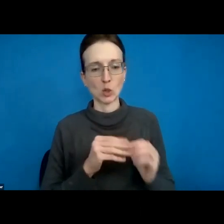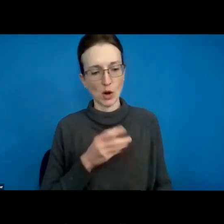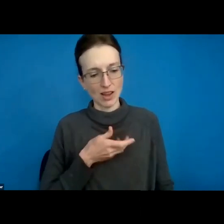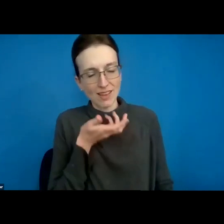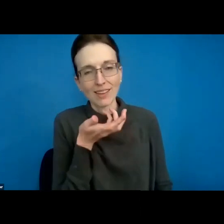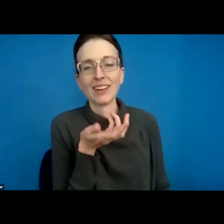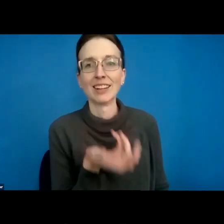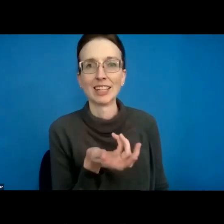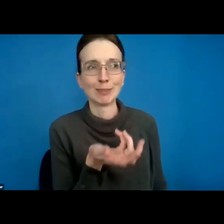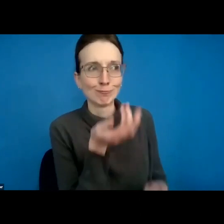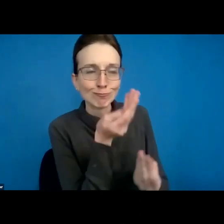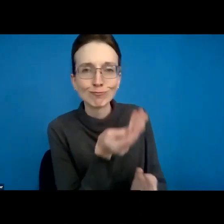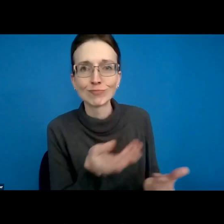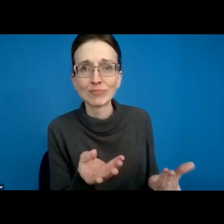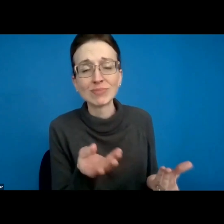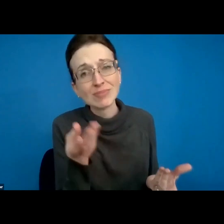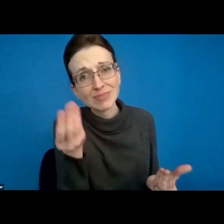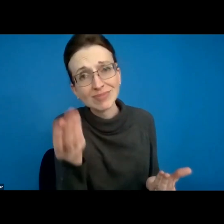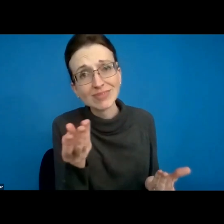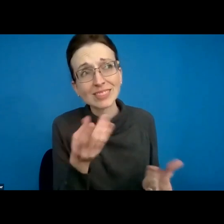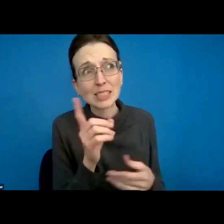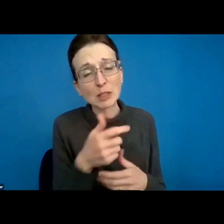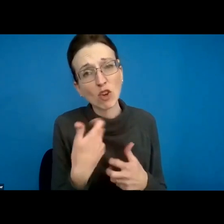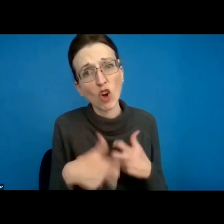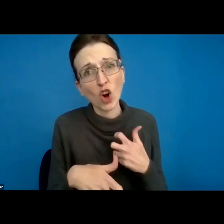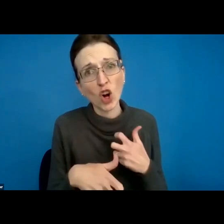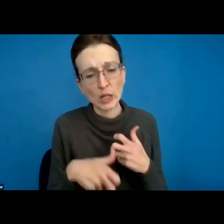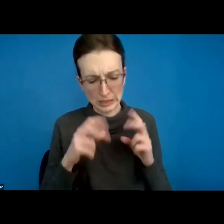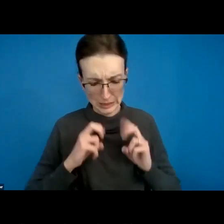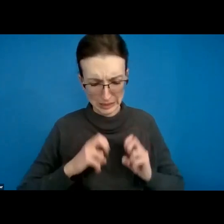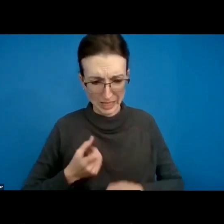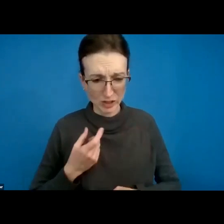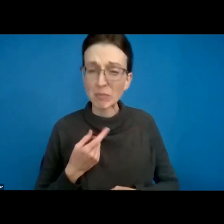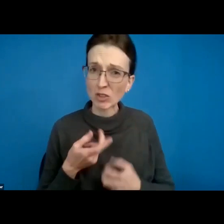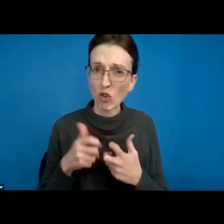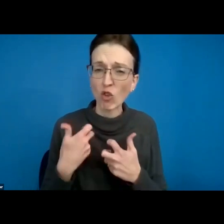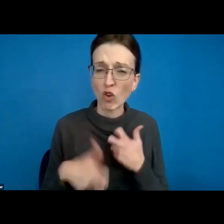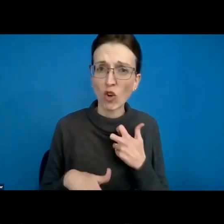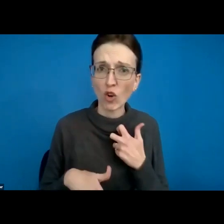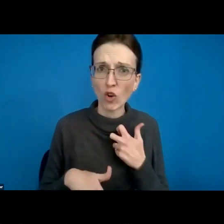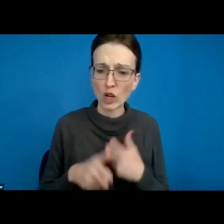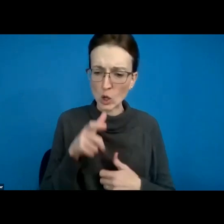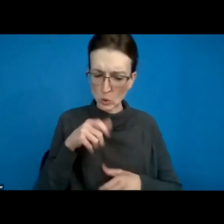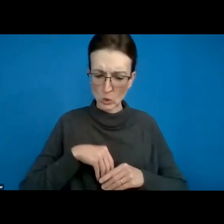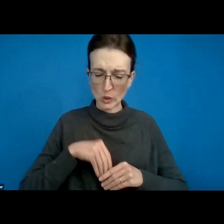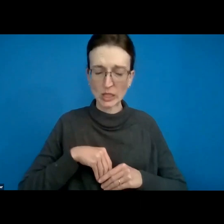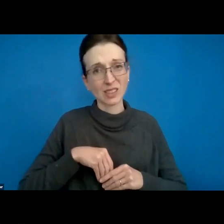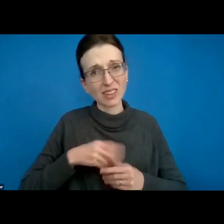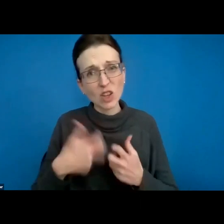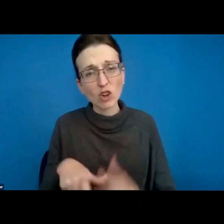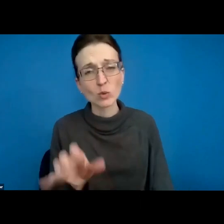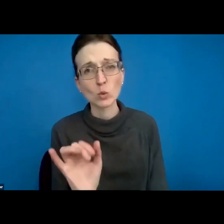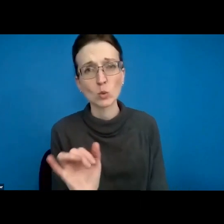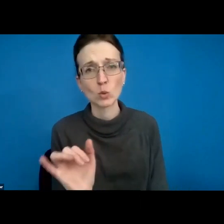relate. Disabilities are hard. Understanding them are hard. Knowing who you are is hard.